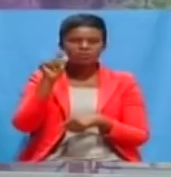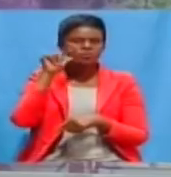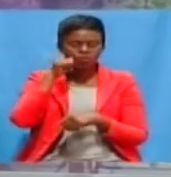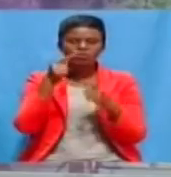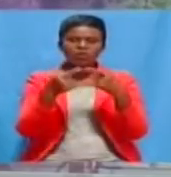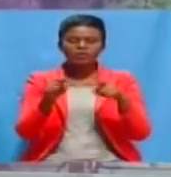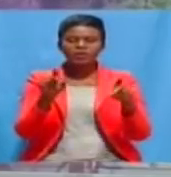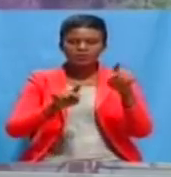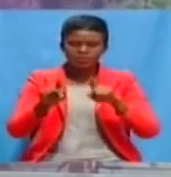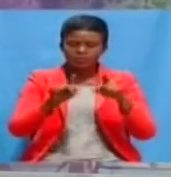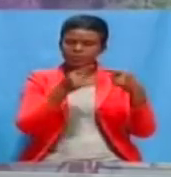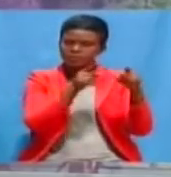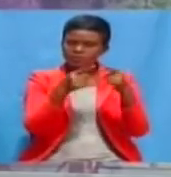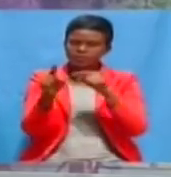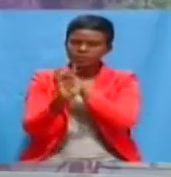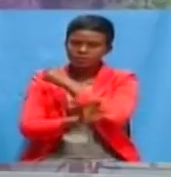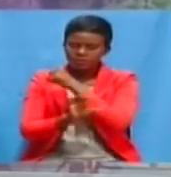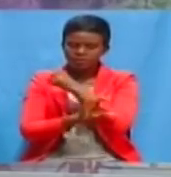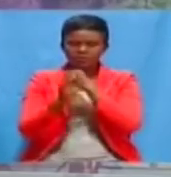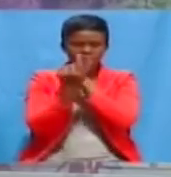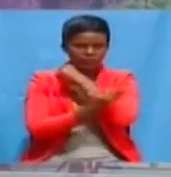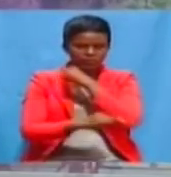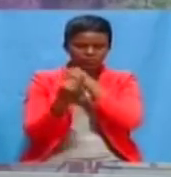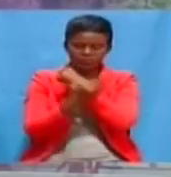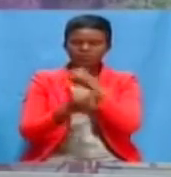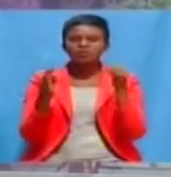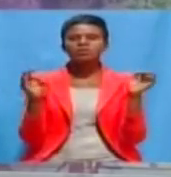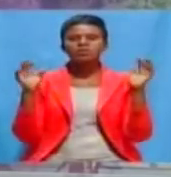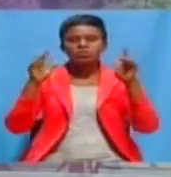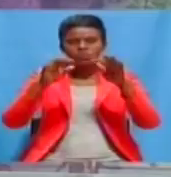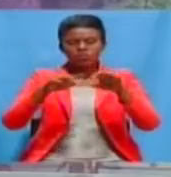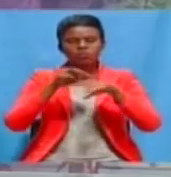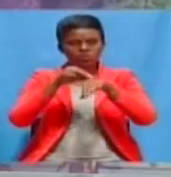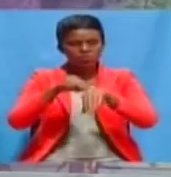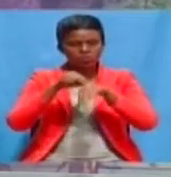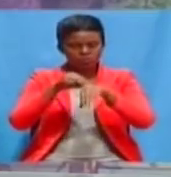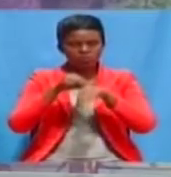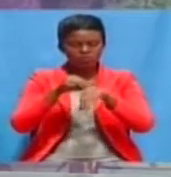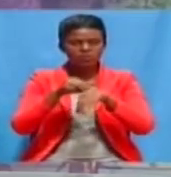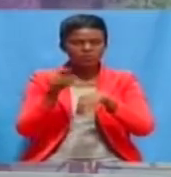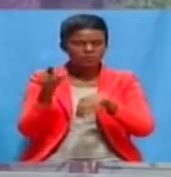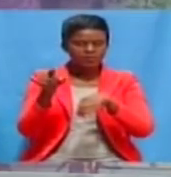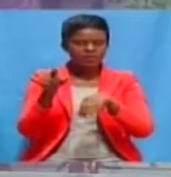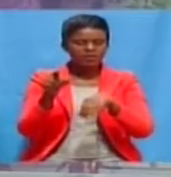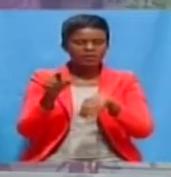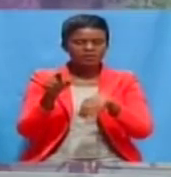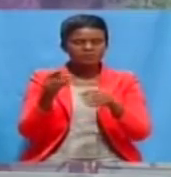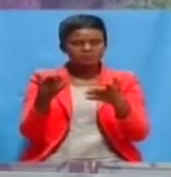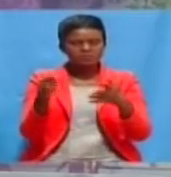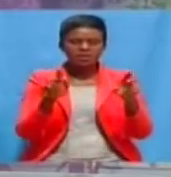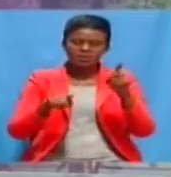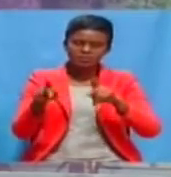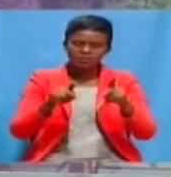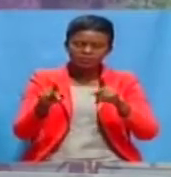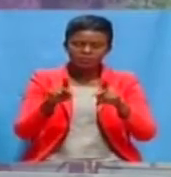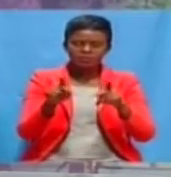the country, as well as foreign tourists, have gathered in Mongo ahead of the ceremony. Meanwhile, across of the people